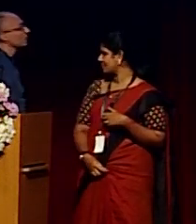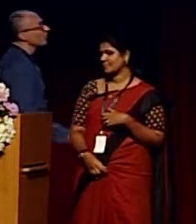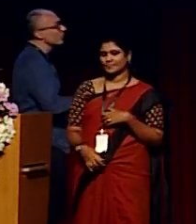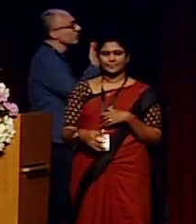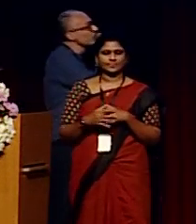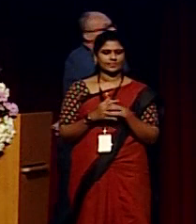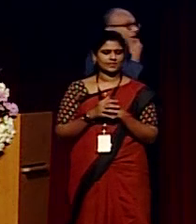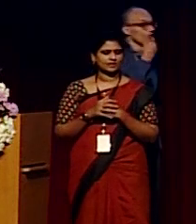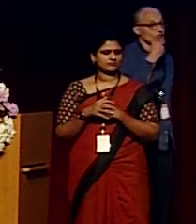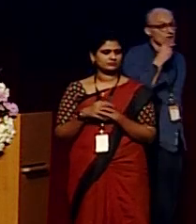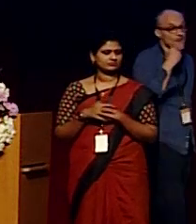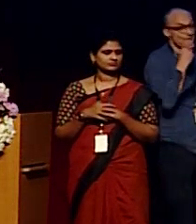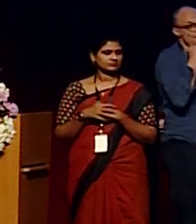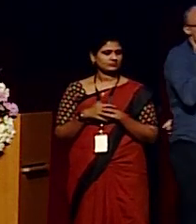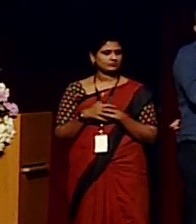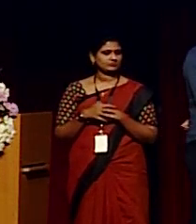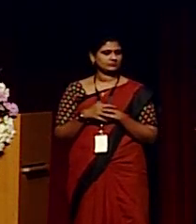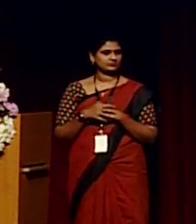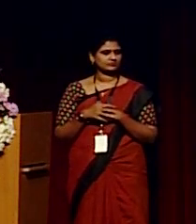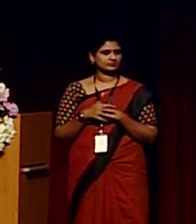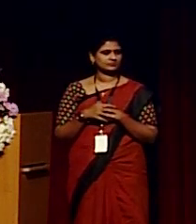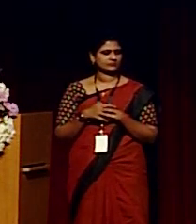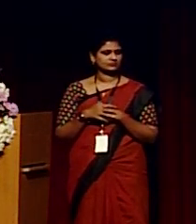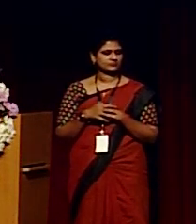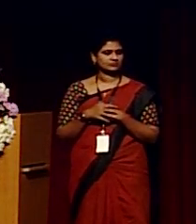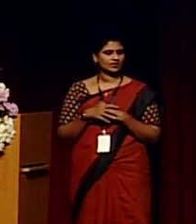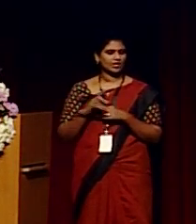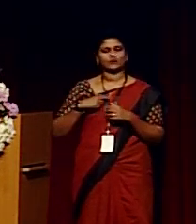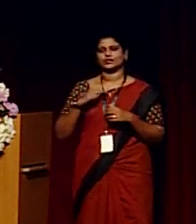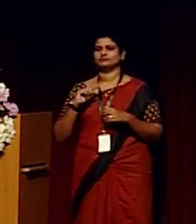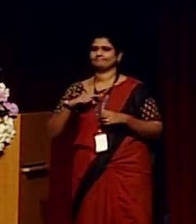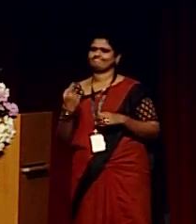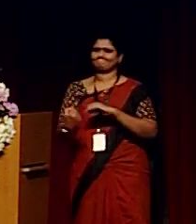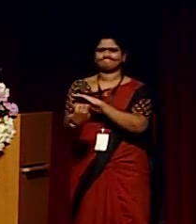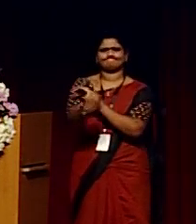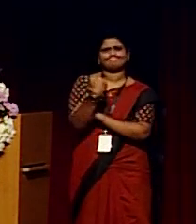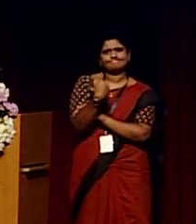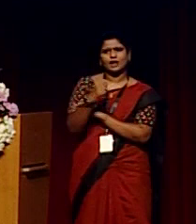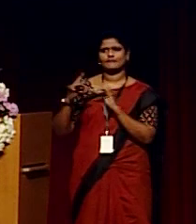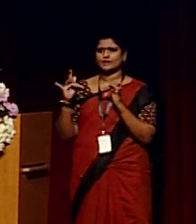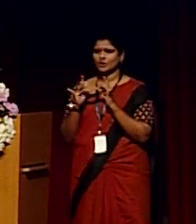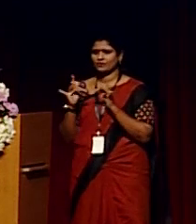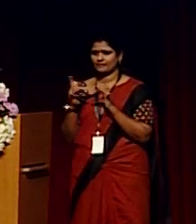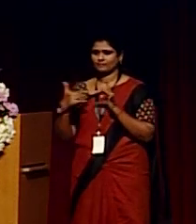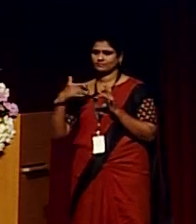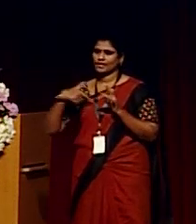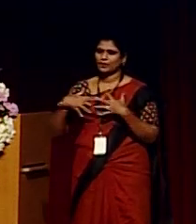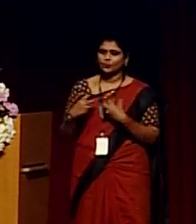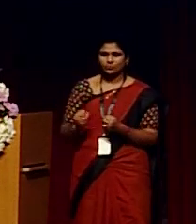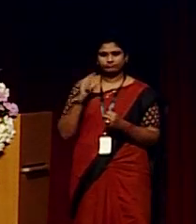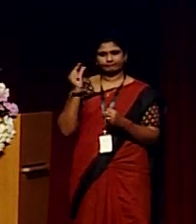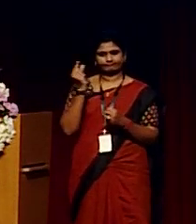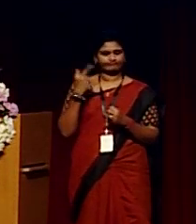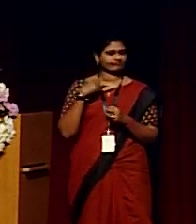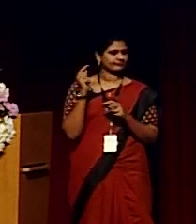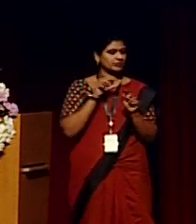I like to do this is by using the power of the web, which has effectively all the things that are there